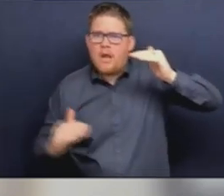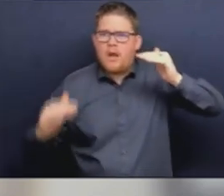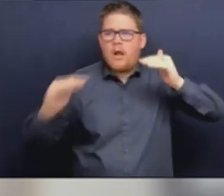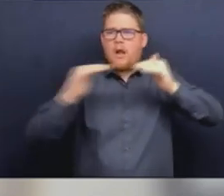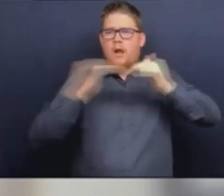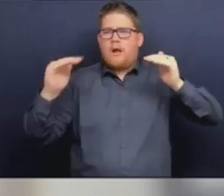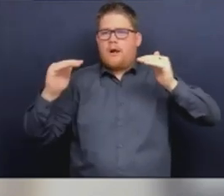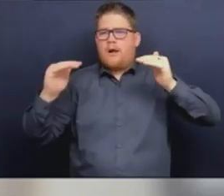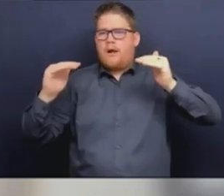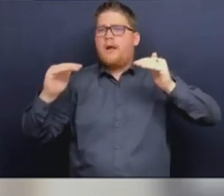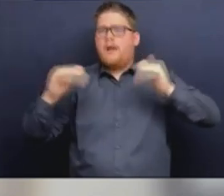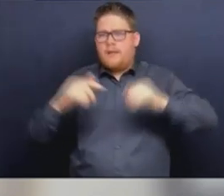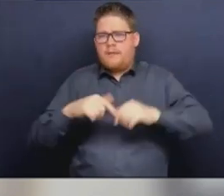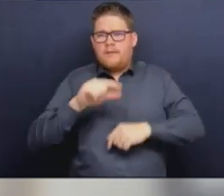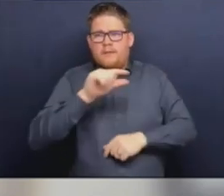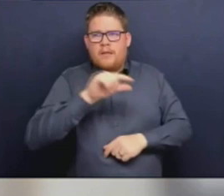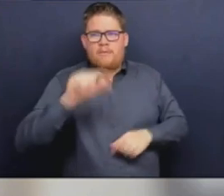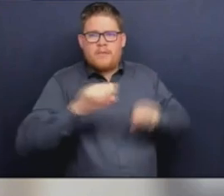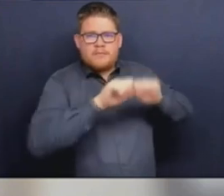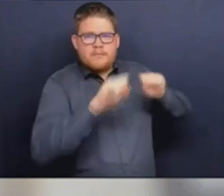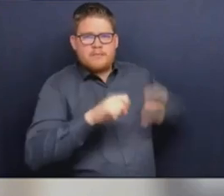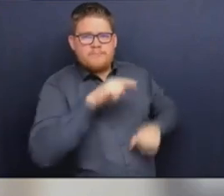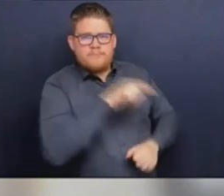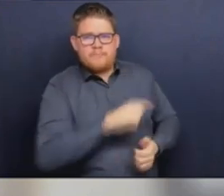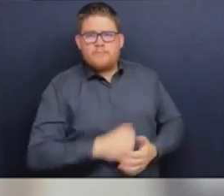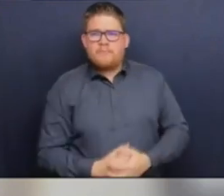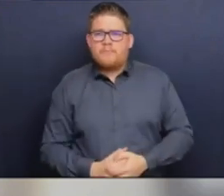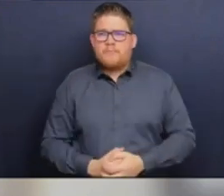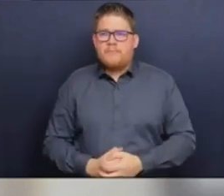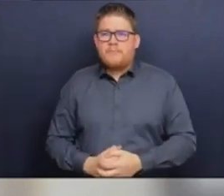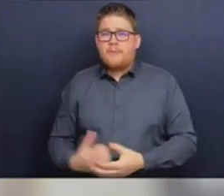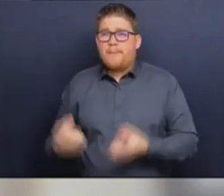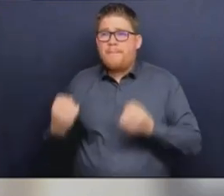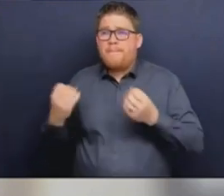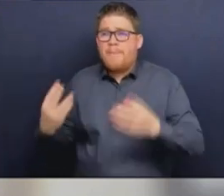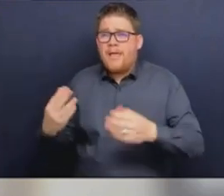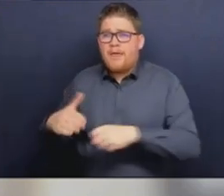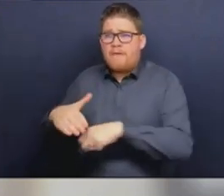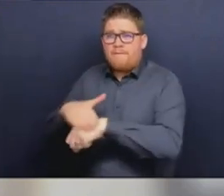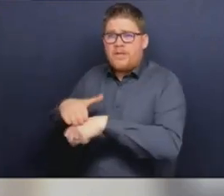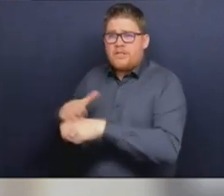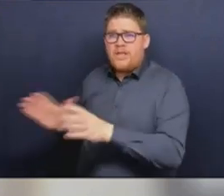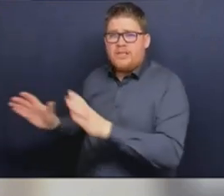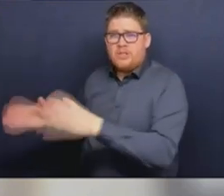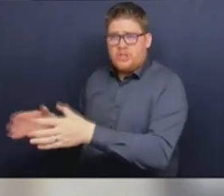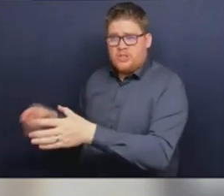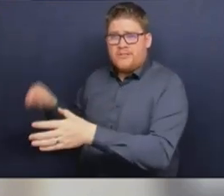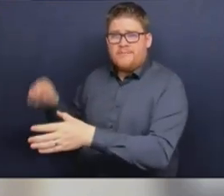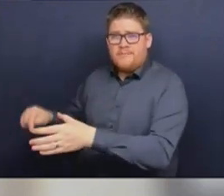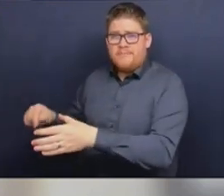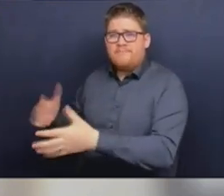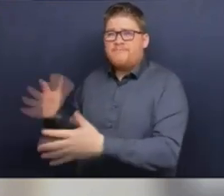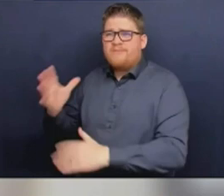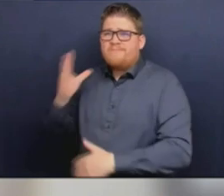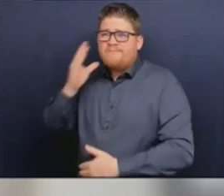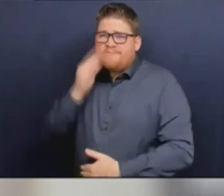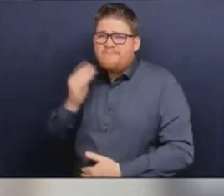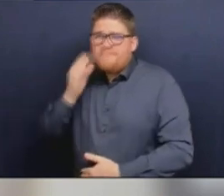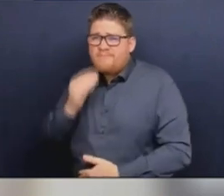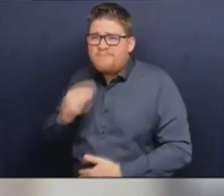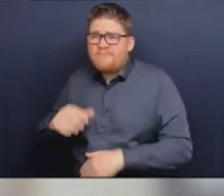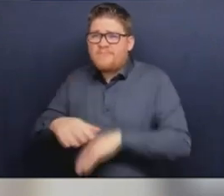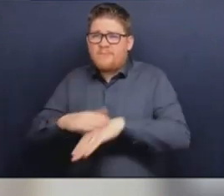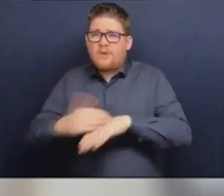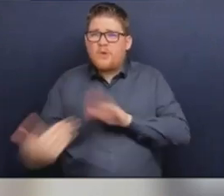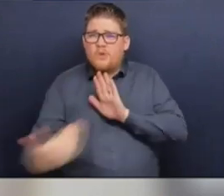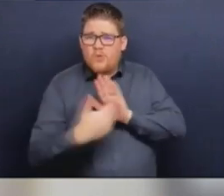citizens have directly felt the impact of racism and hate in their lives, as we've seen in the last several